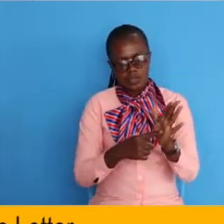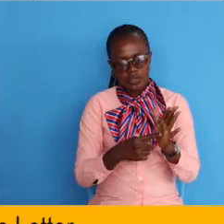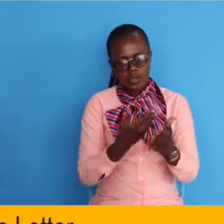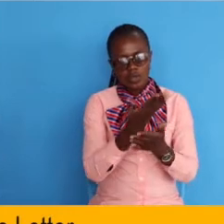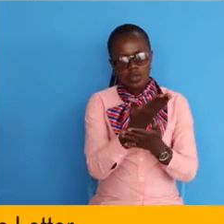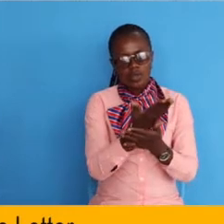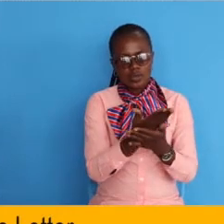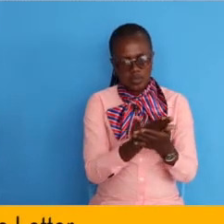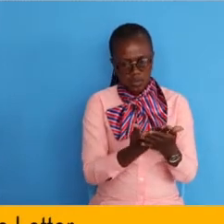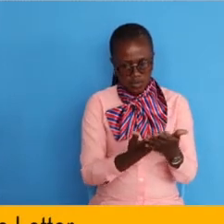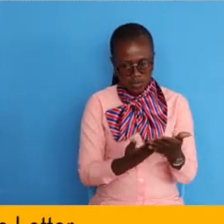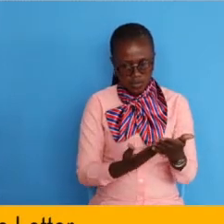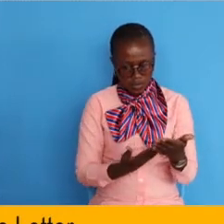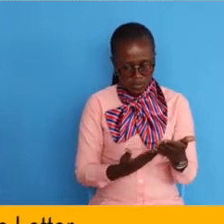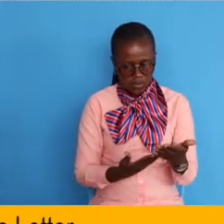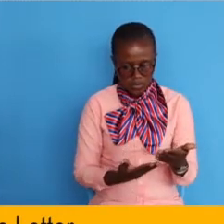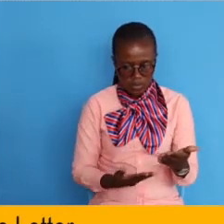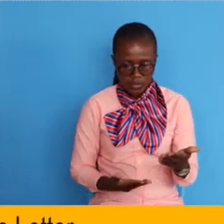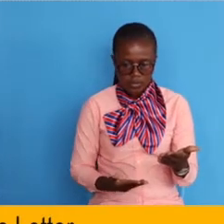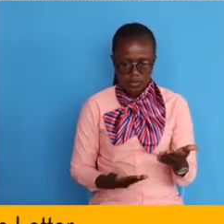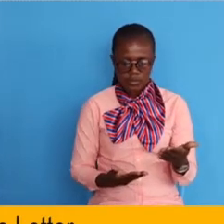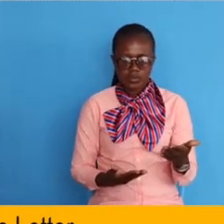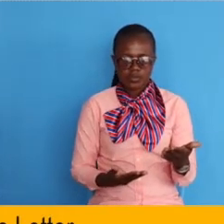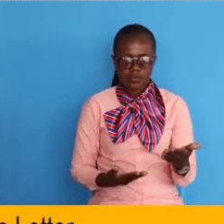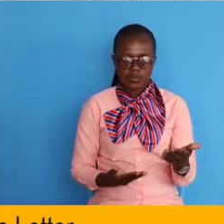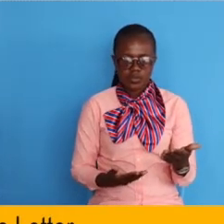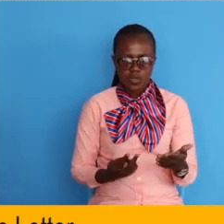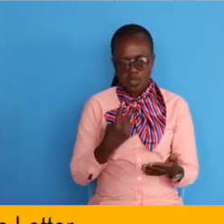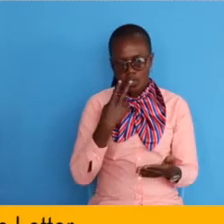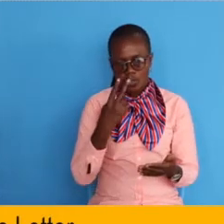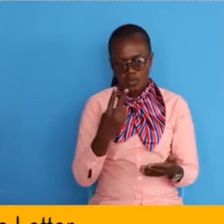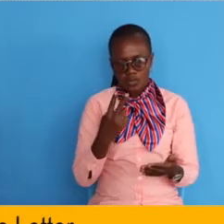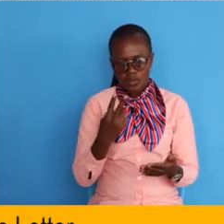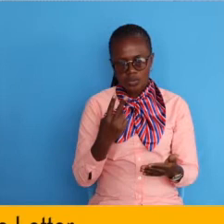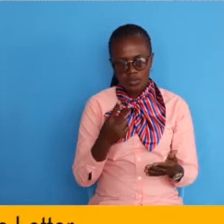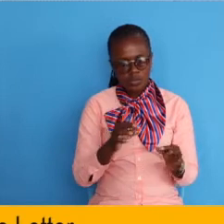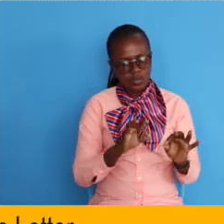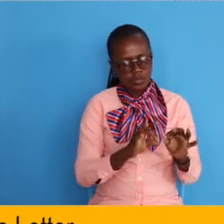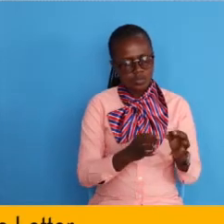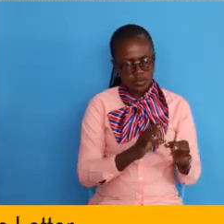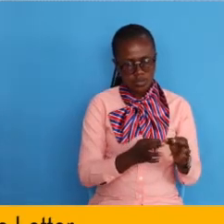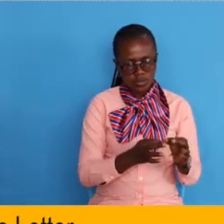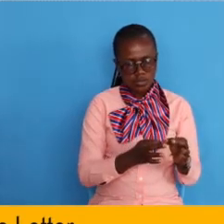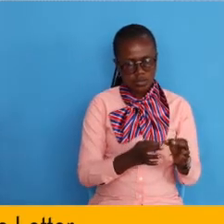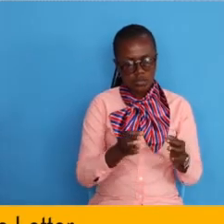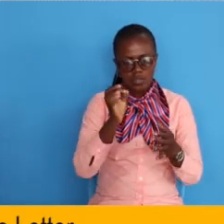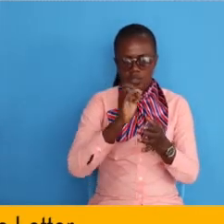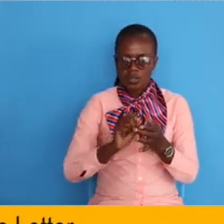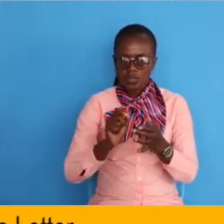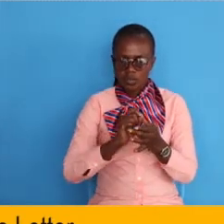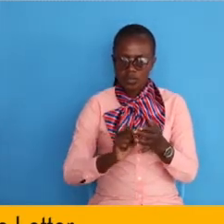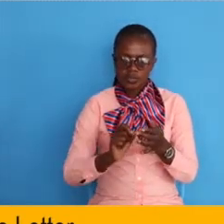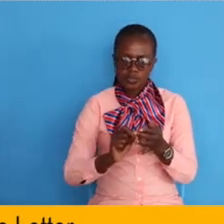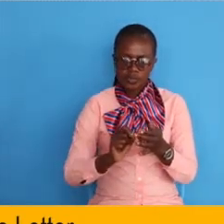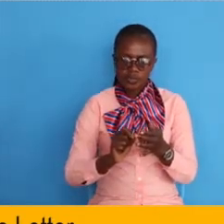that will try to see how we can associate what we have discussed, the way the aspects of